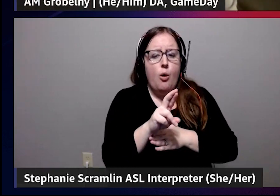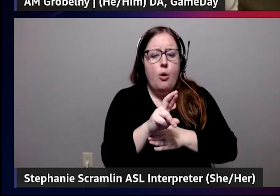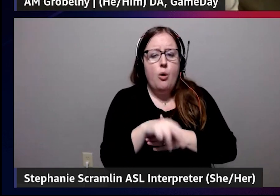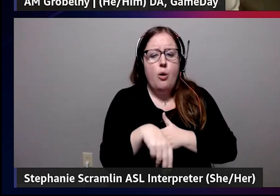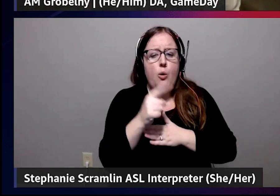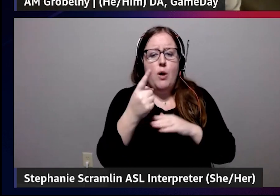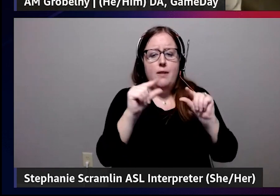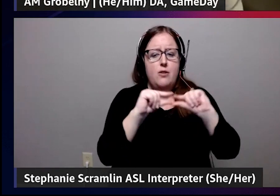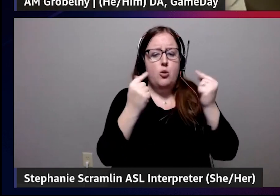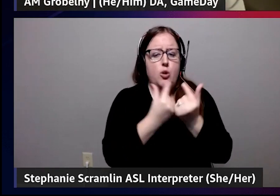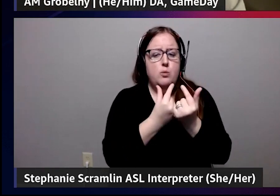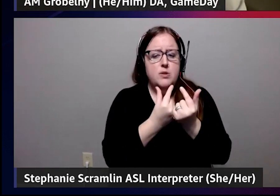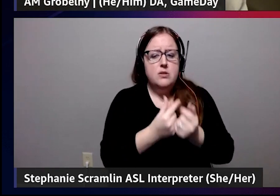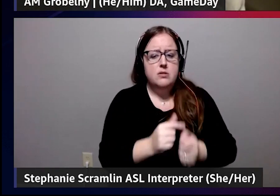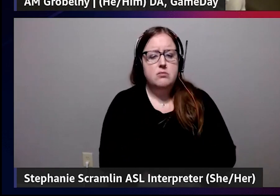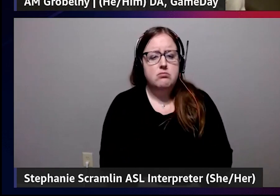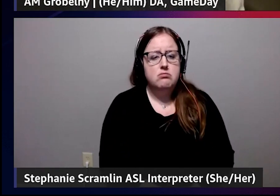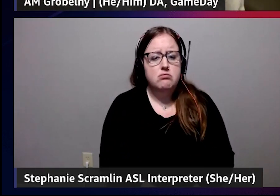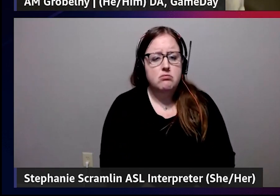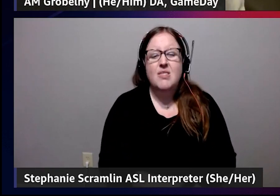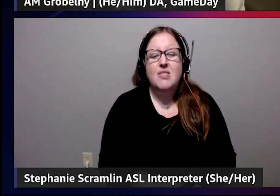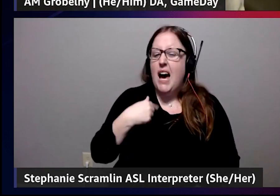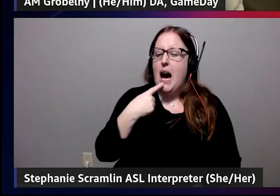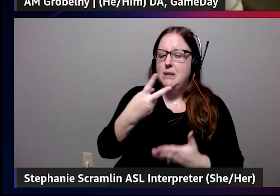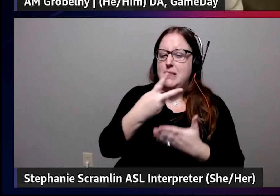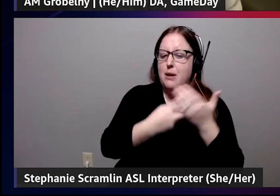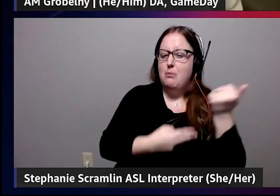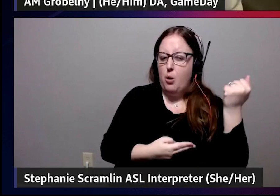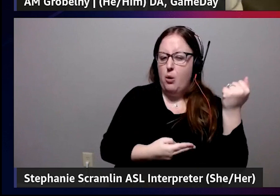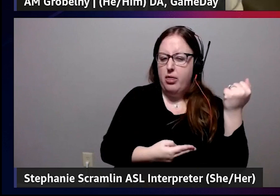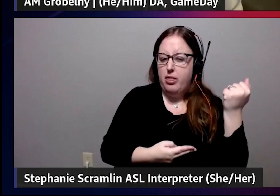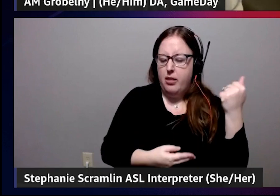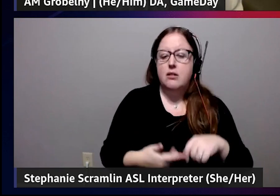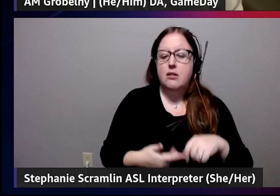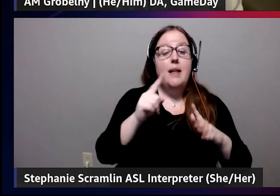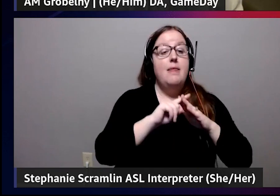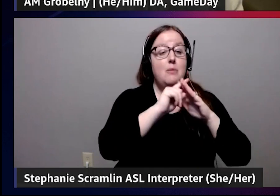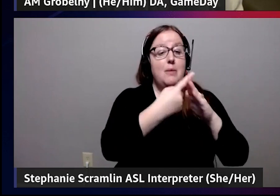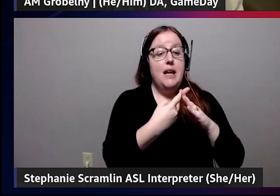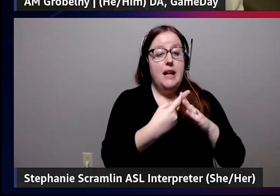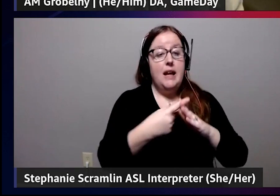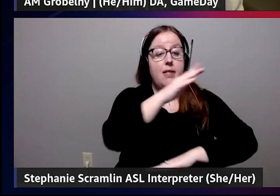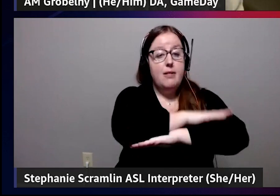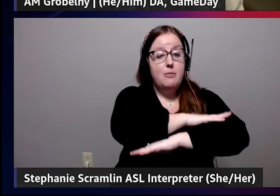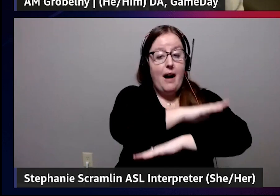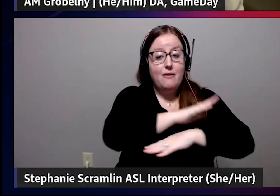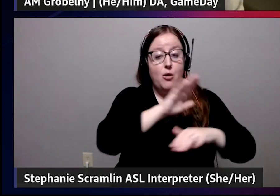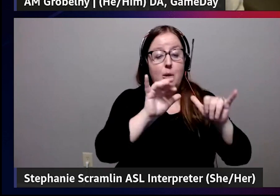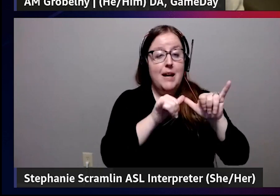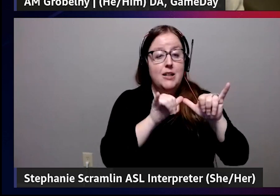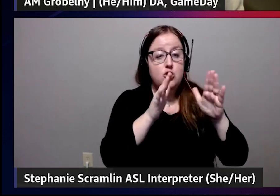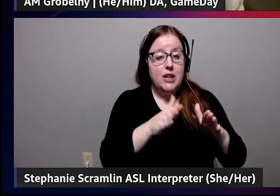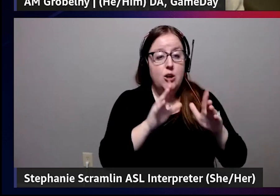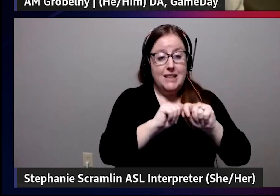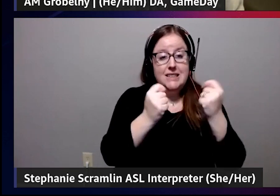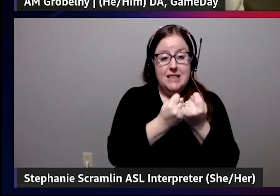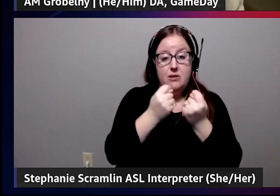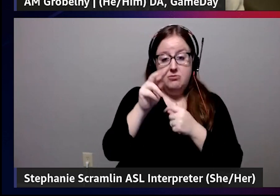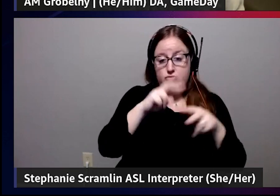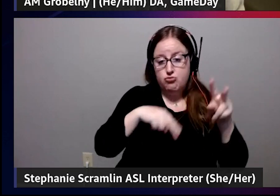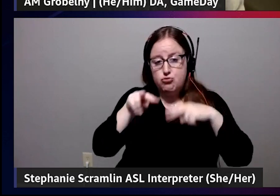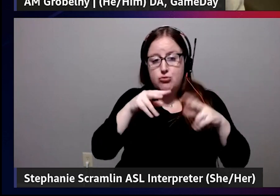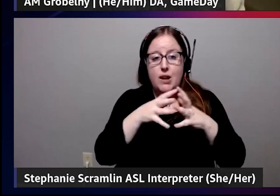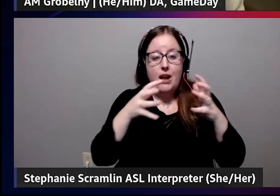groups? I would say it's both. In the beginning, it's the platform and engineering team that evaluates a lot of these